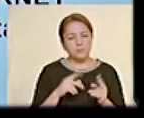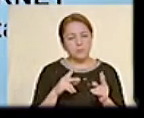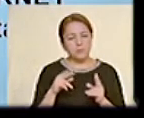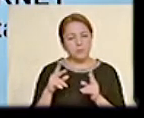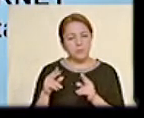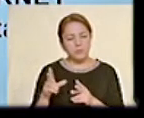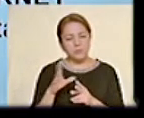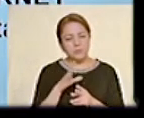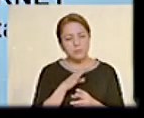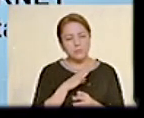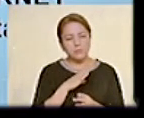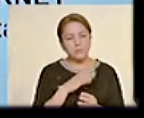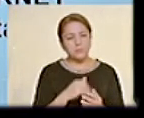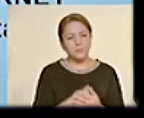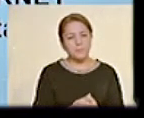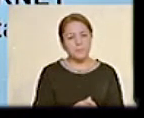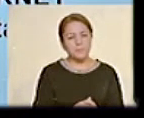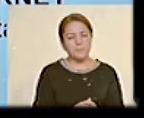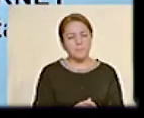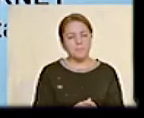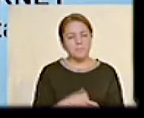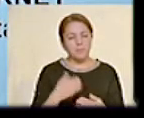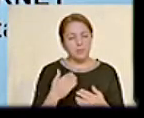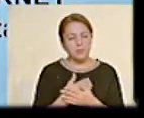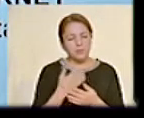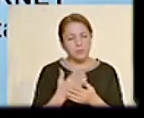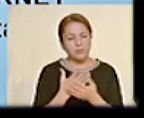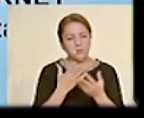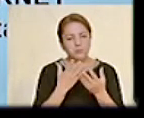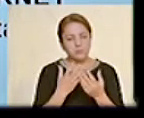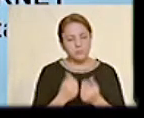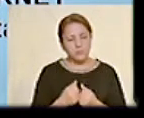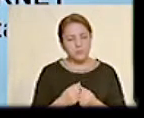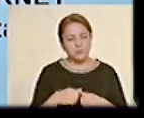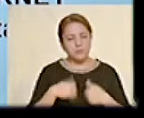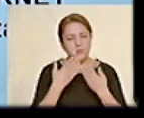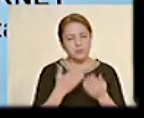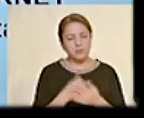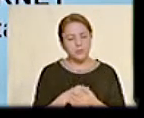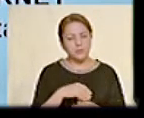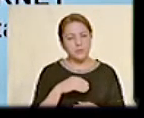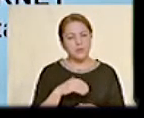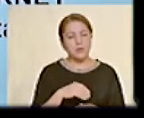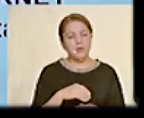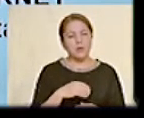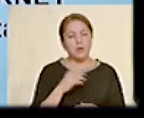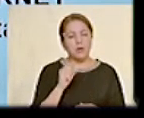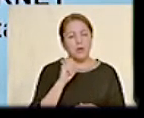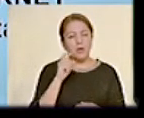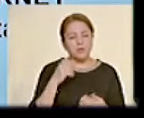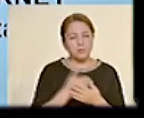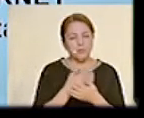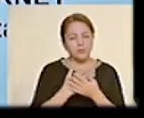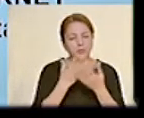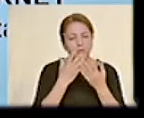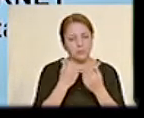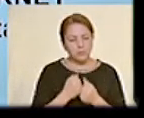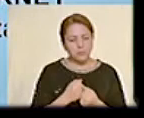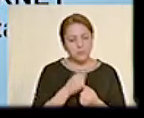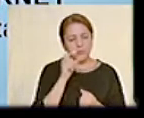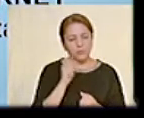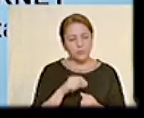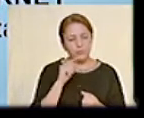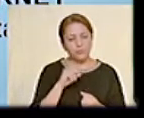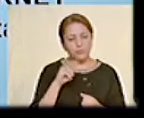bo'lak-bo'lak tarzda axborot qabul qiluvchiga yetkaziladi. Axborot qabul qiluvchi ham xuddi shu